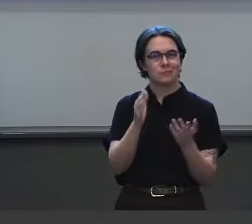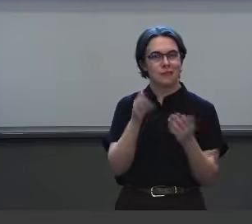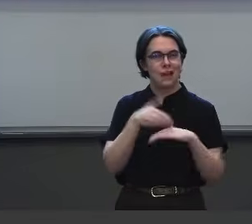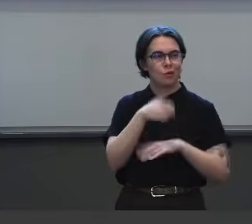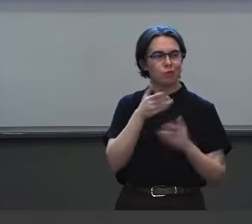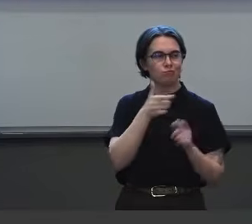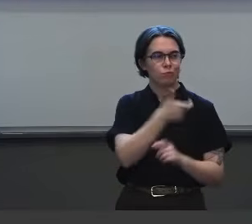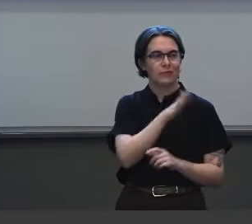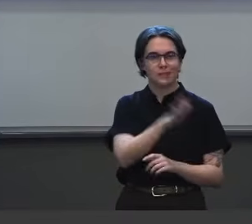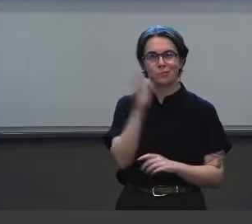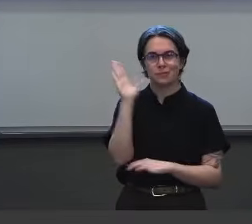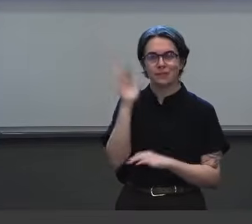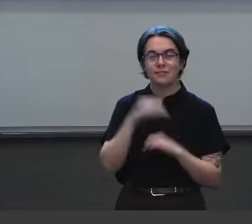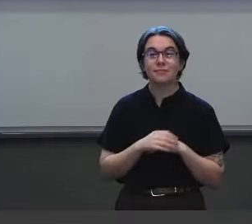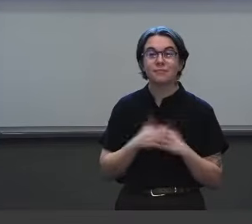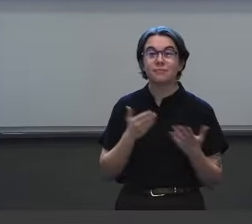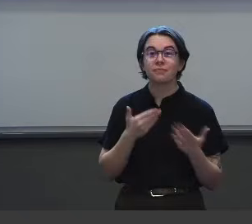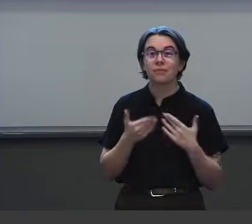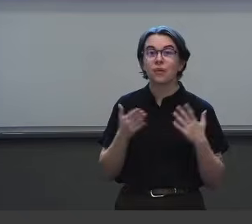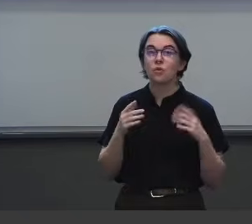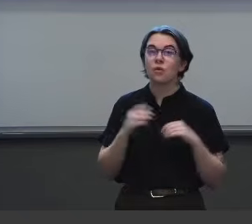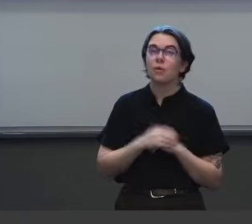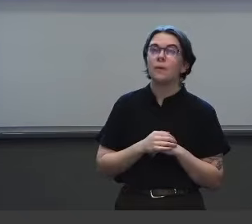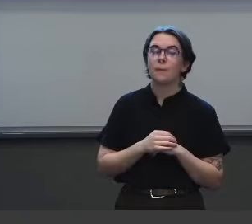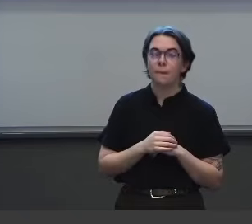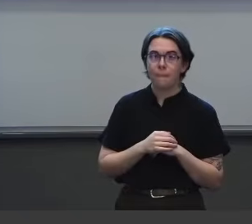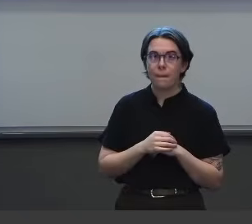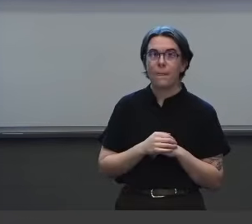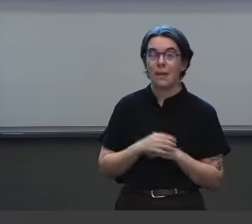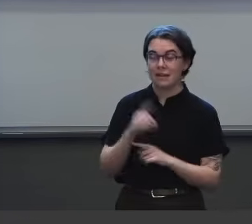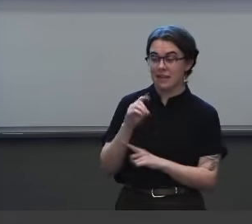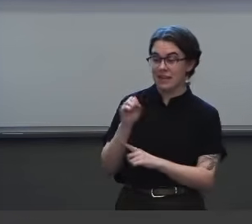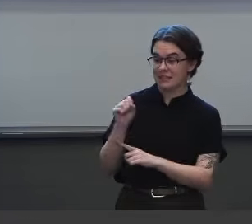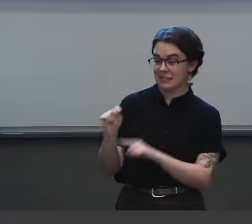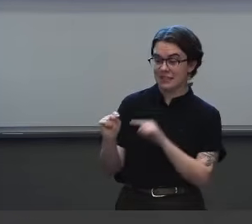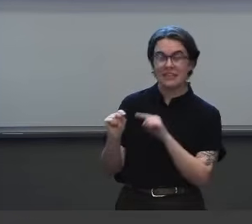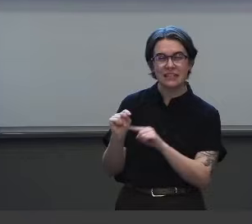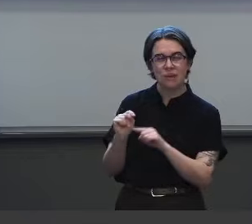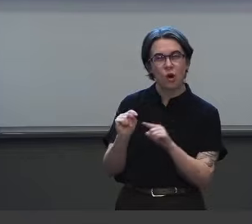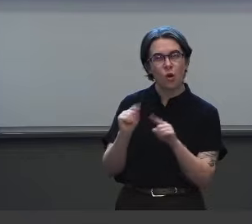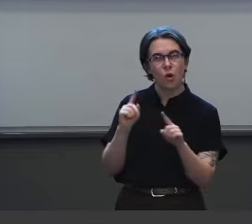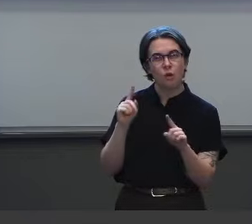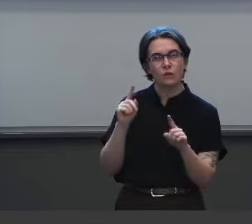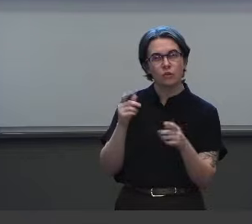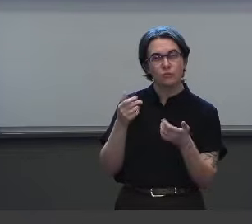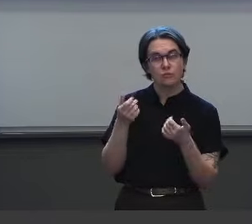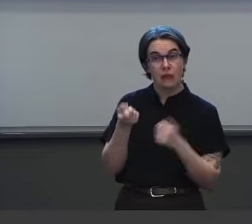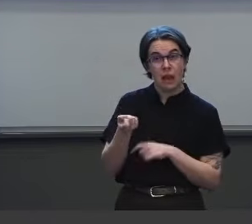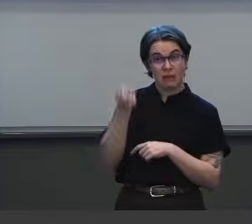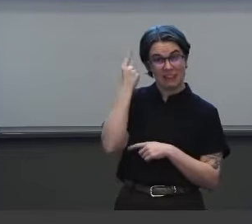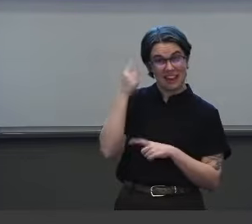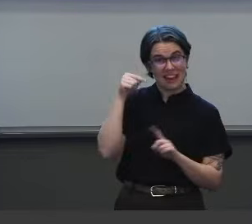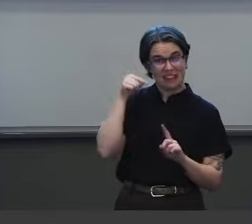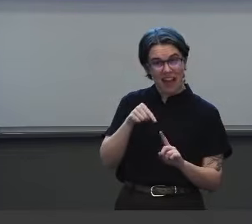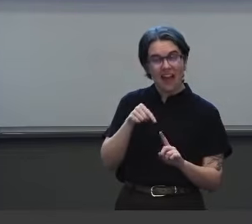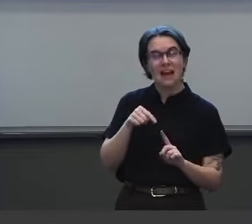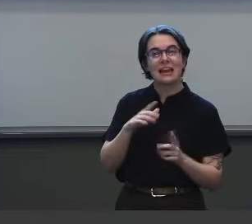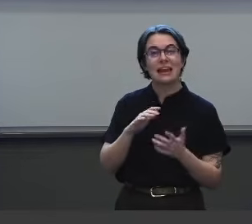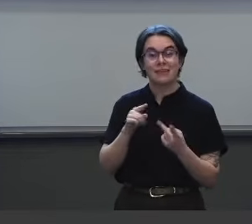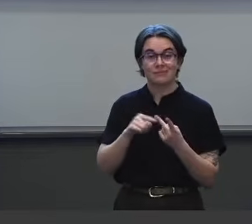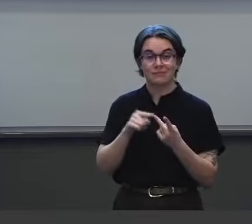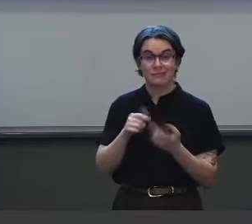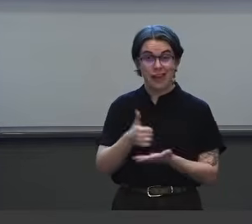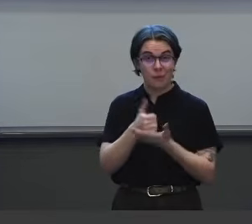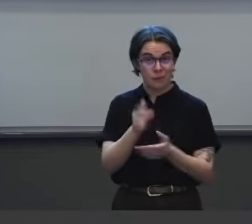So when we're thinking about understanding decreased sound tolerance and helping people manage decreased sound